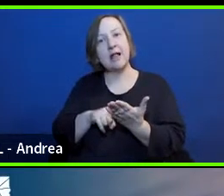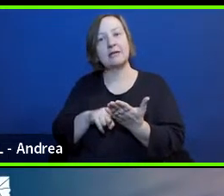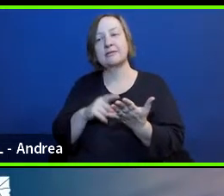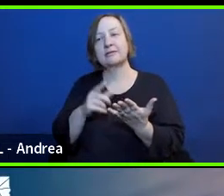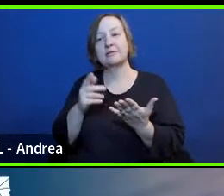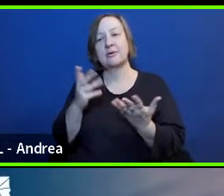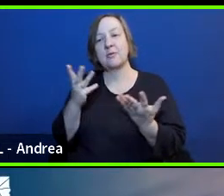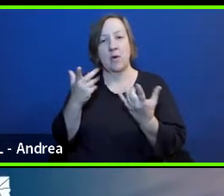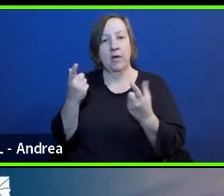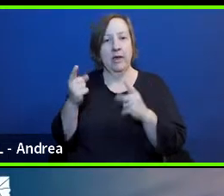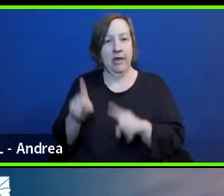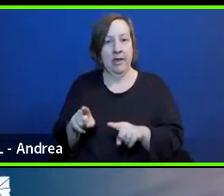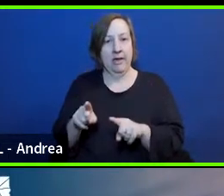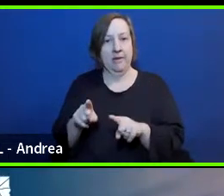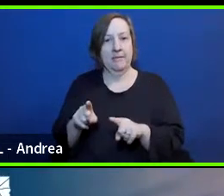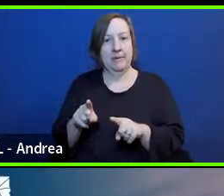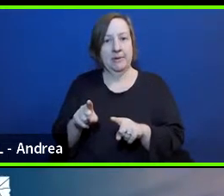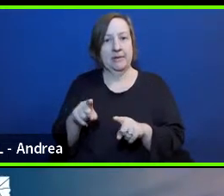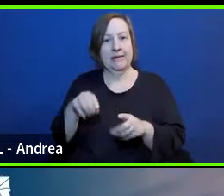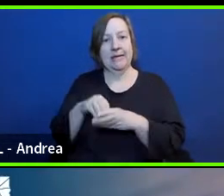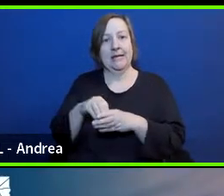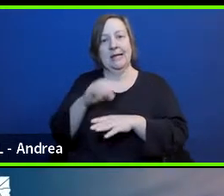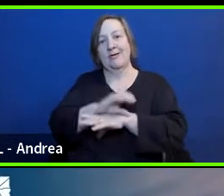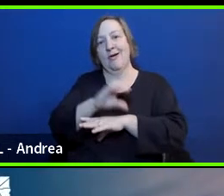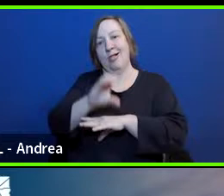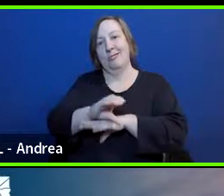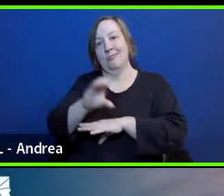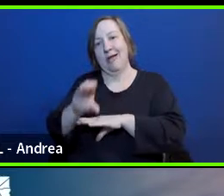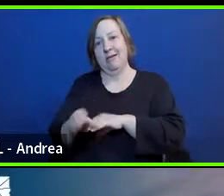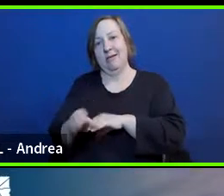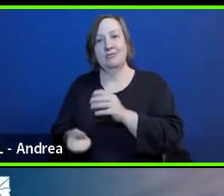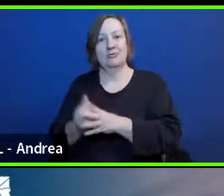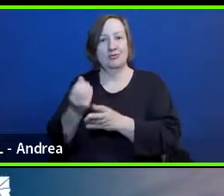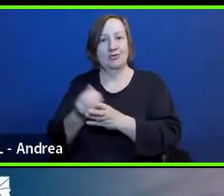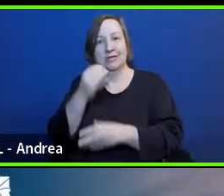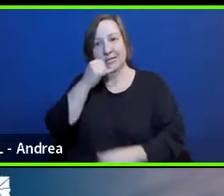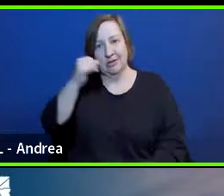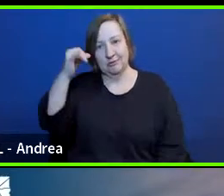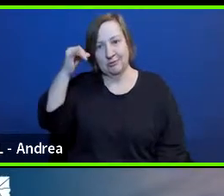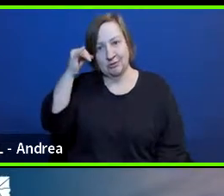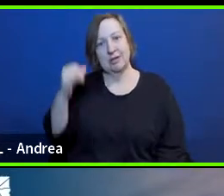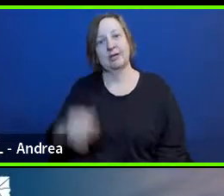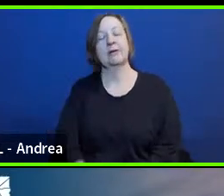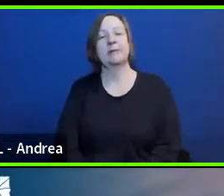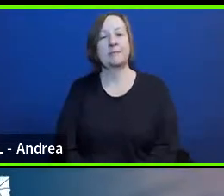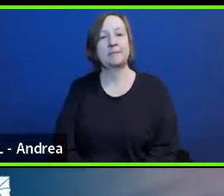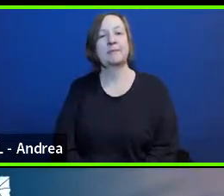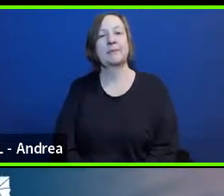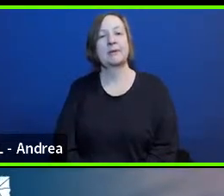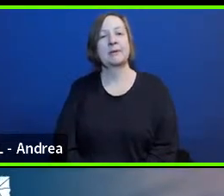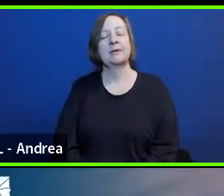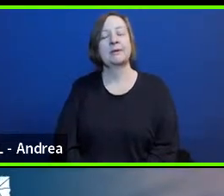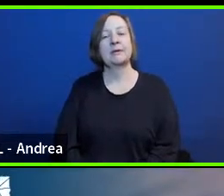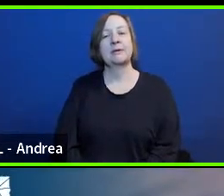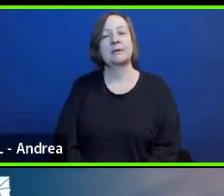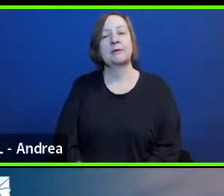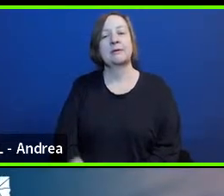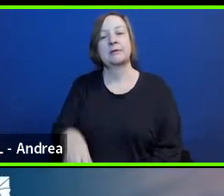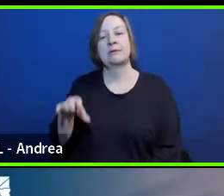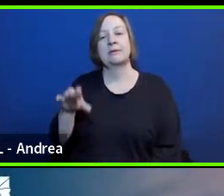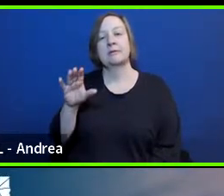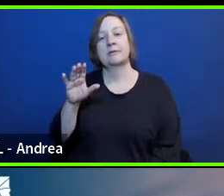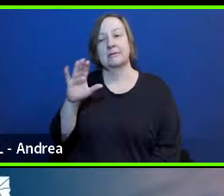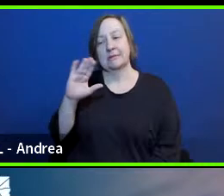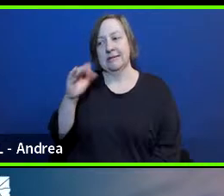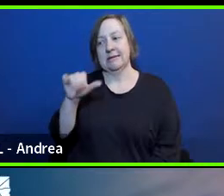happened in Colorado Springs yesterday. What appears to be another